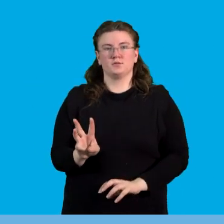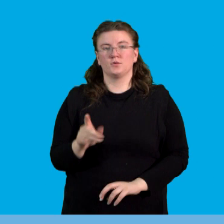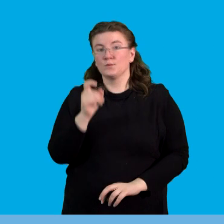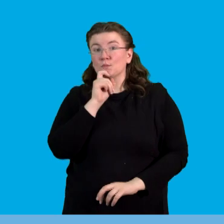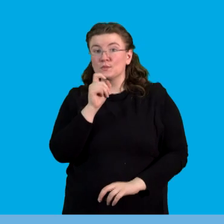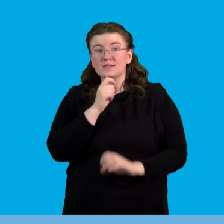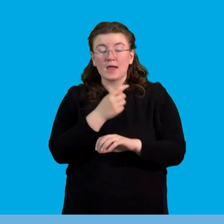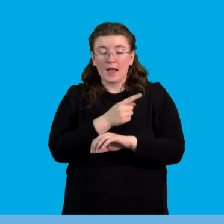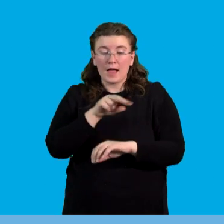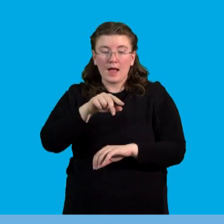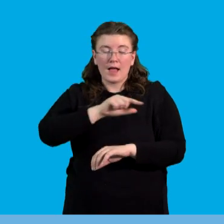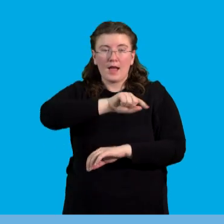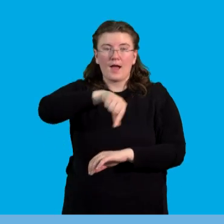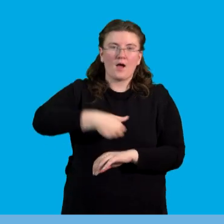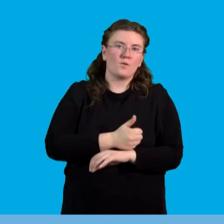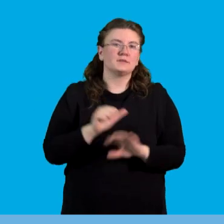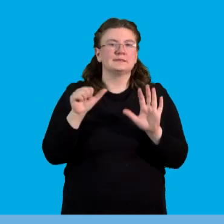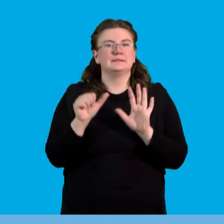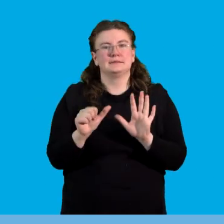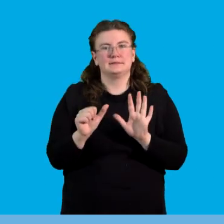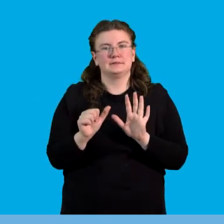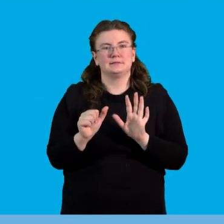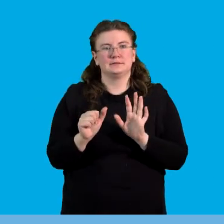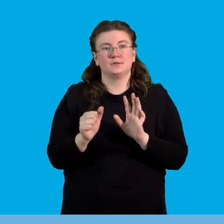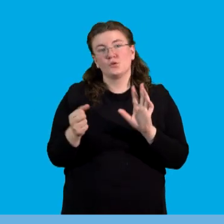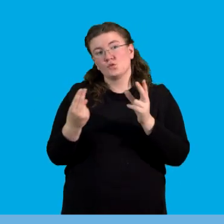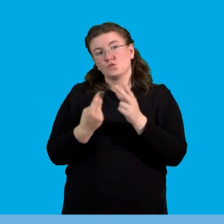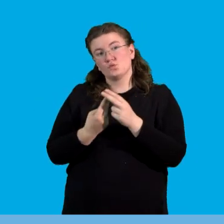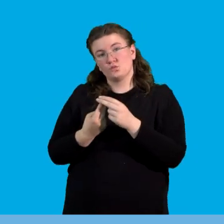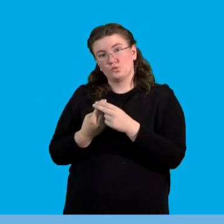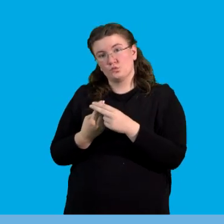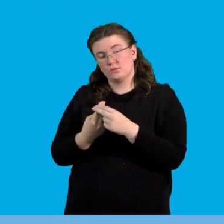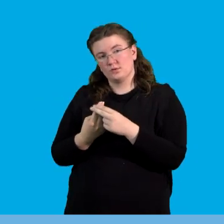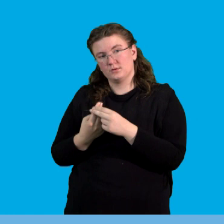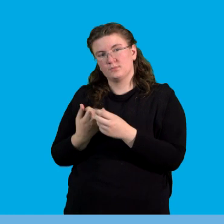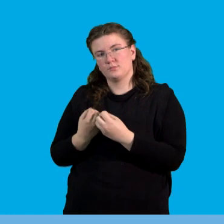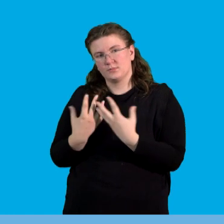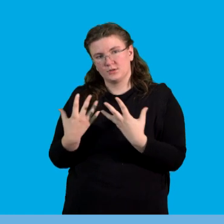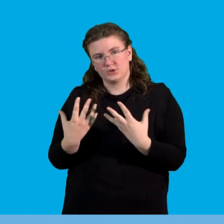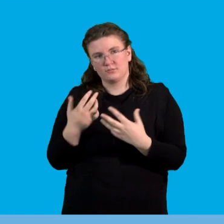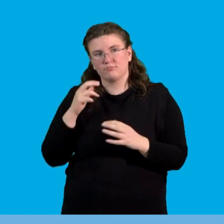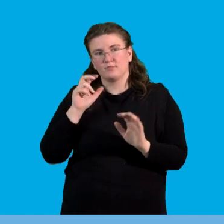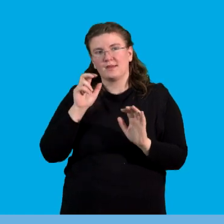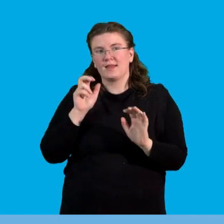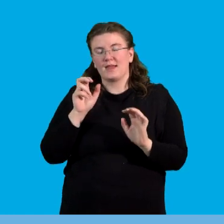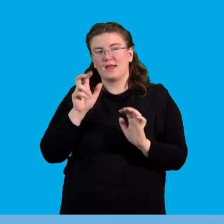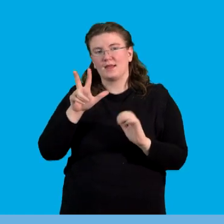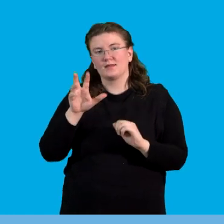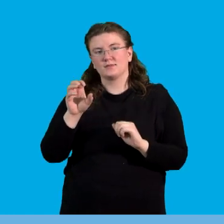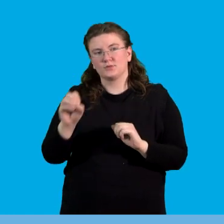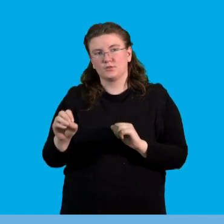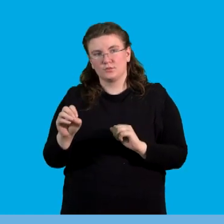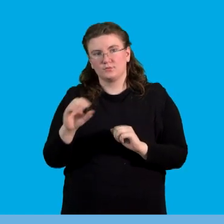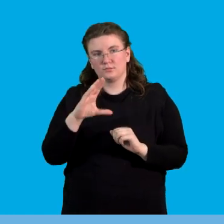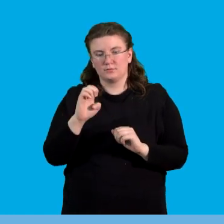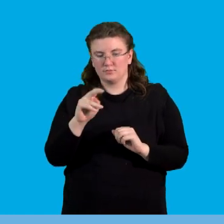watts and it is used for 6 hours. And then the unit price of electricity, which is the tariff, it is 8 cents per